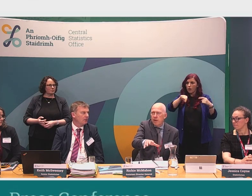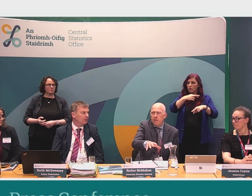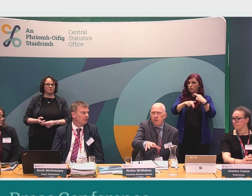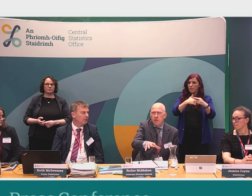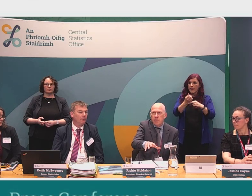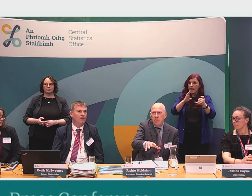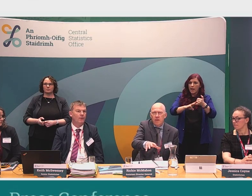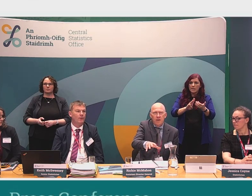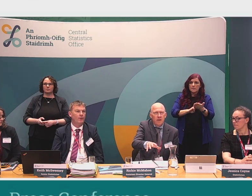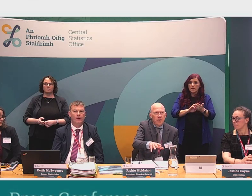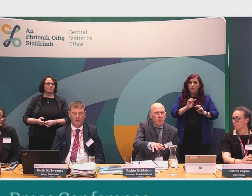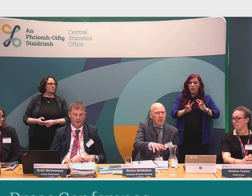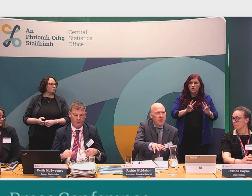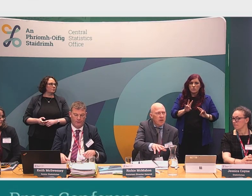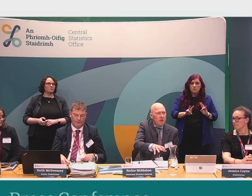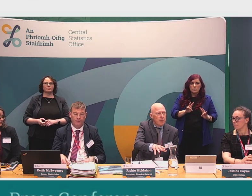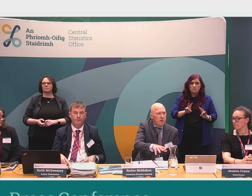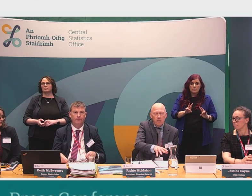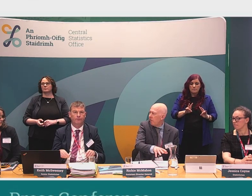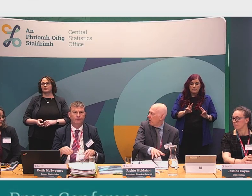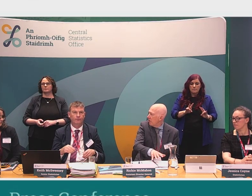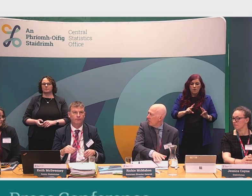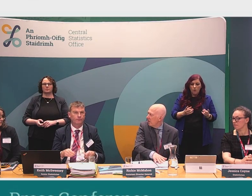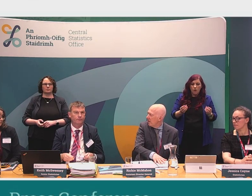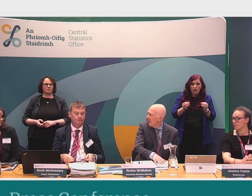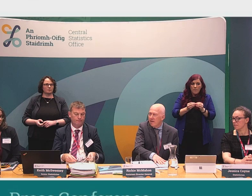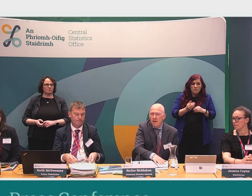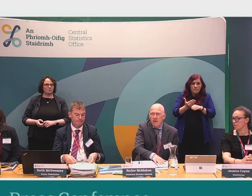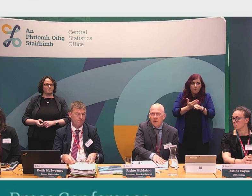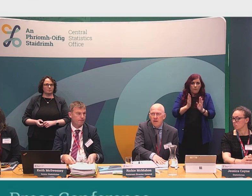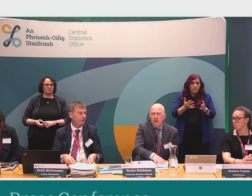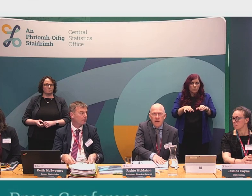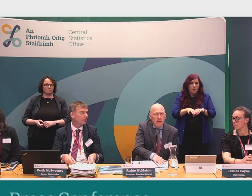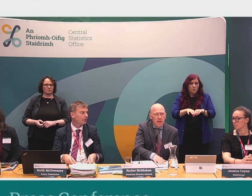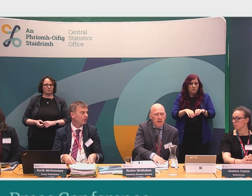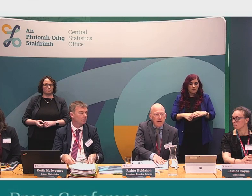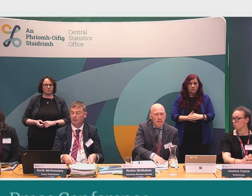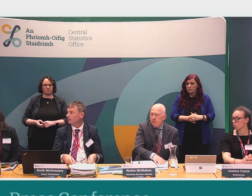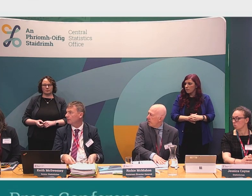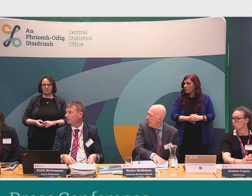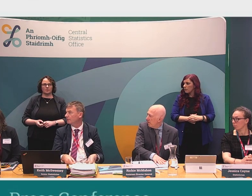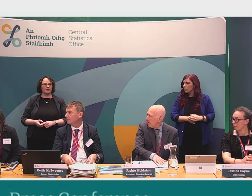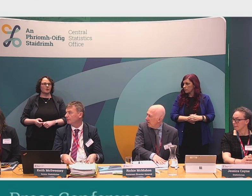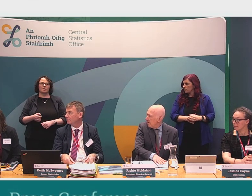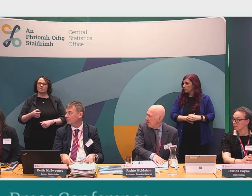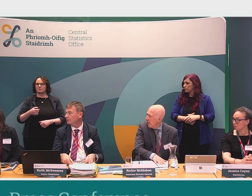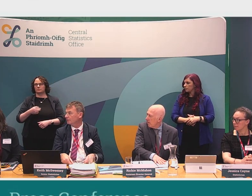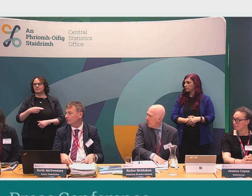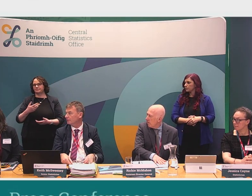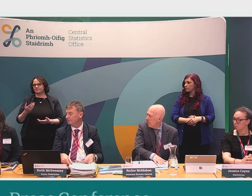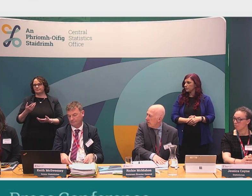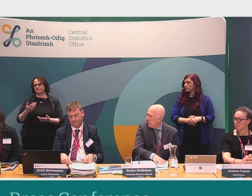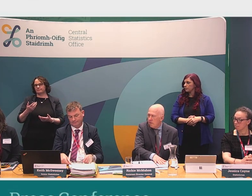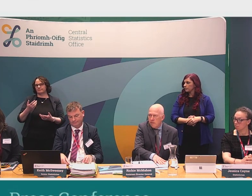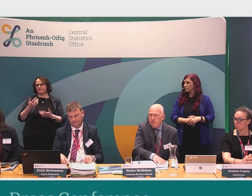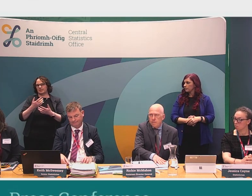any further questions or contribution before I close. We appreciate there's an awful lot within this publication. Yeah.